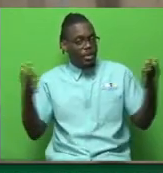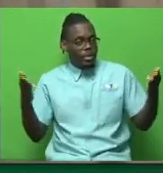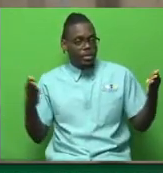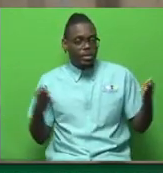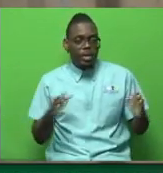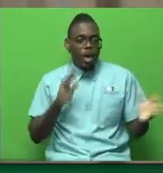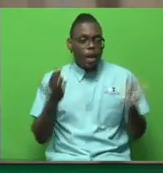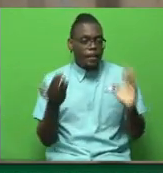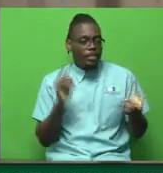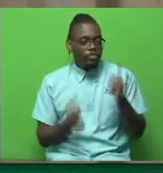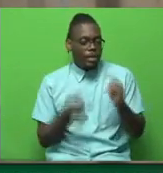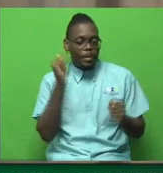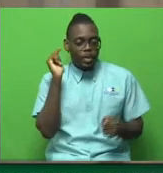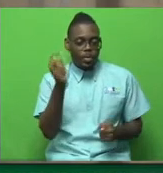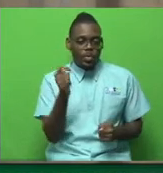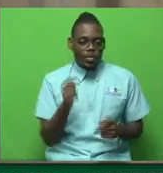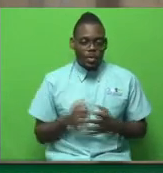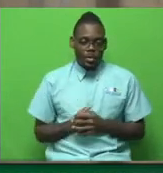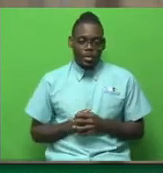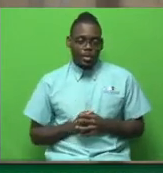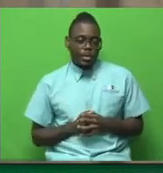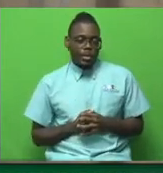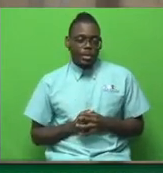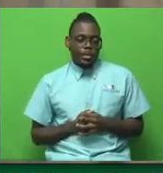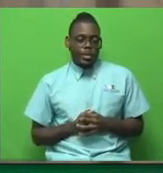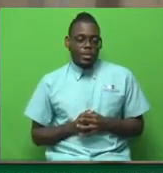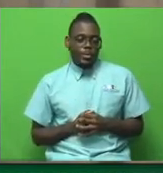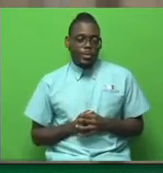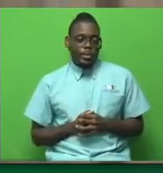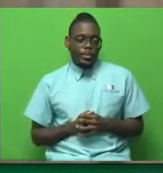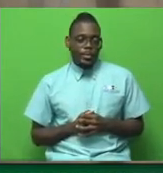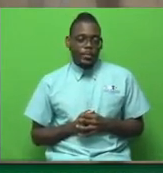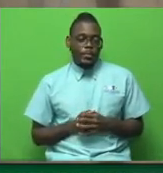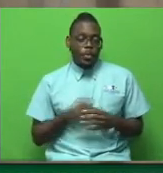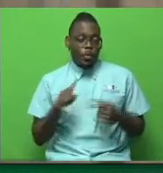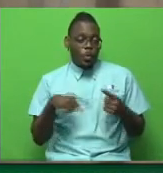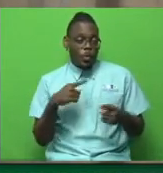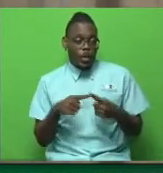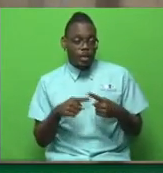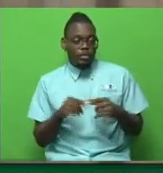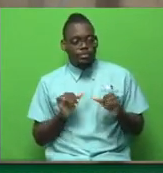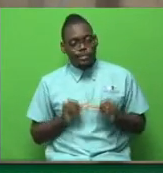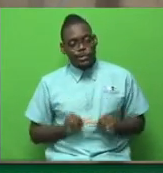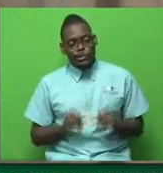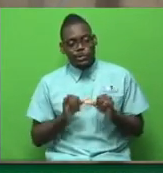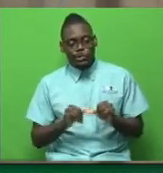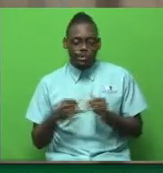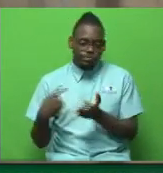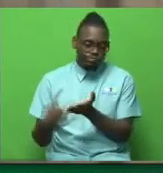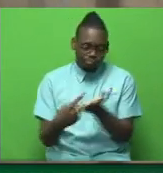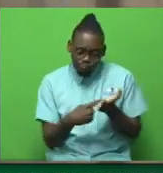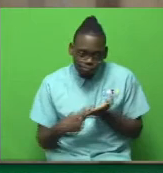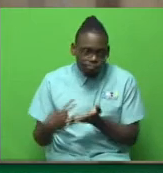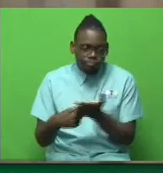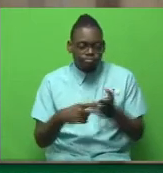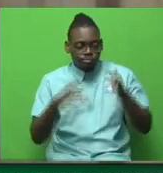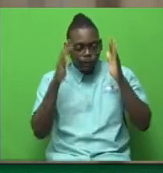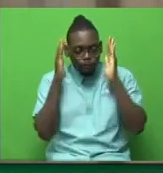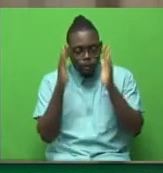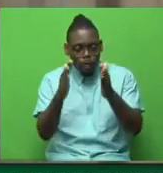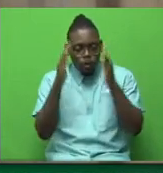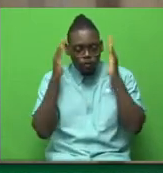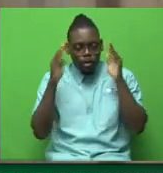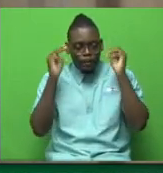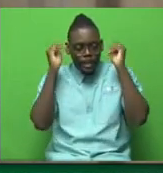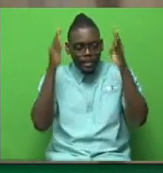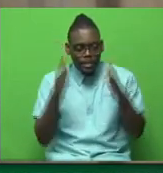and as we go through this debate and we listen to the ministers come one after the